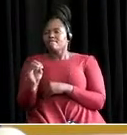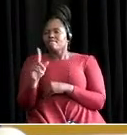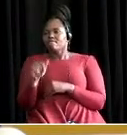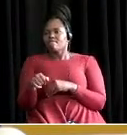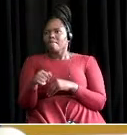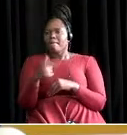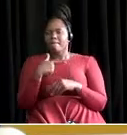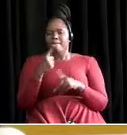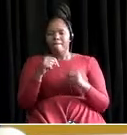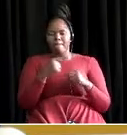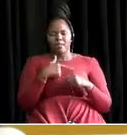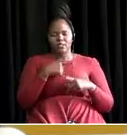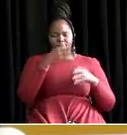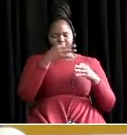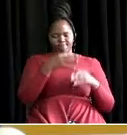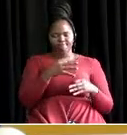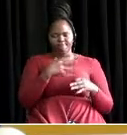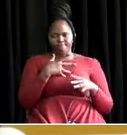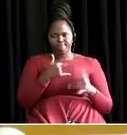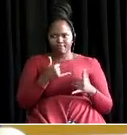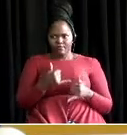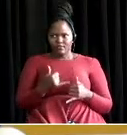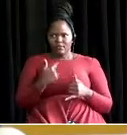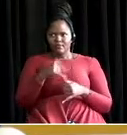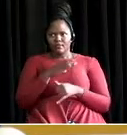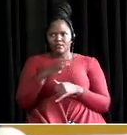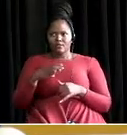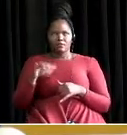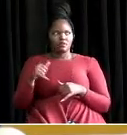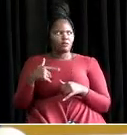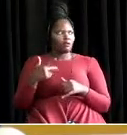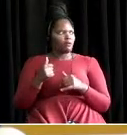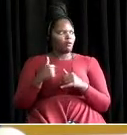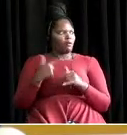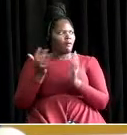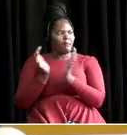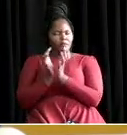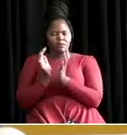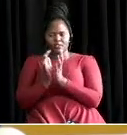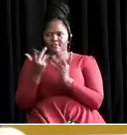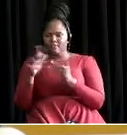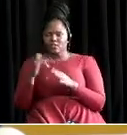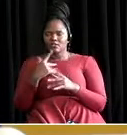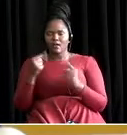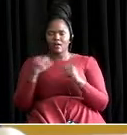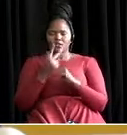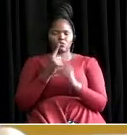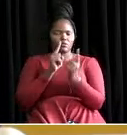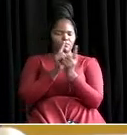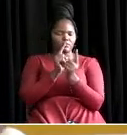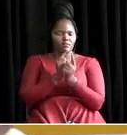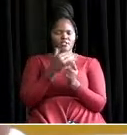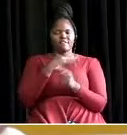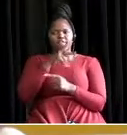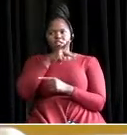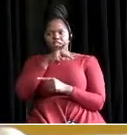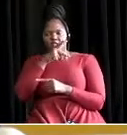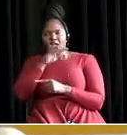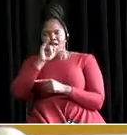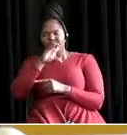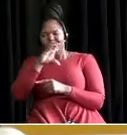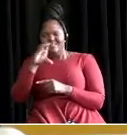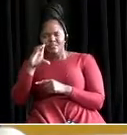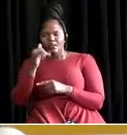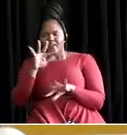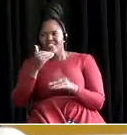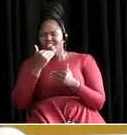the decision of this council. Therefore, councillors, the meeting is adjourned. We'll meet on Friday, ICC. No, we never